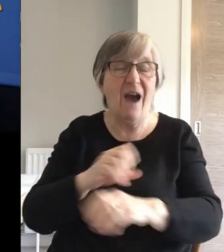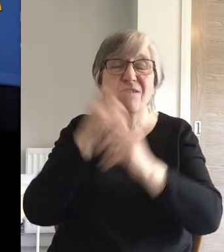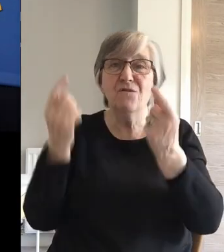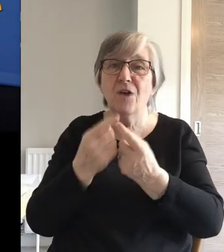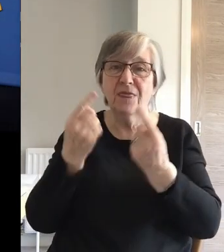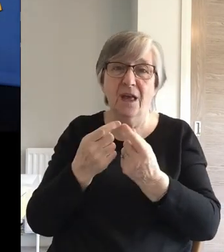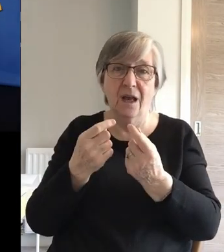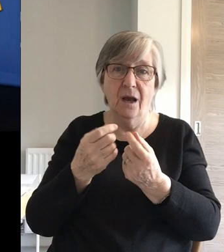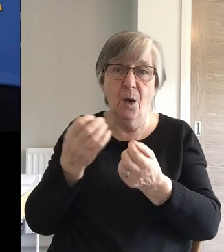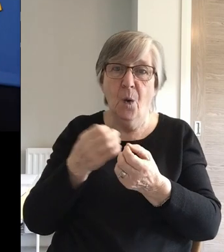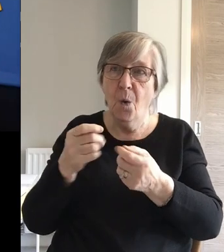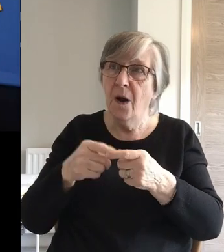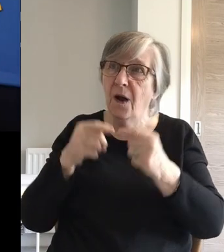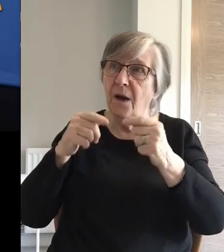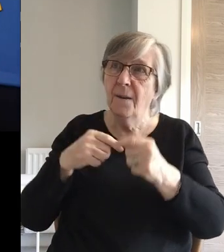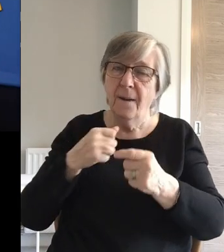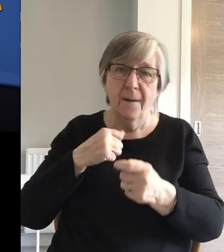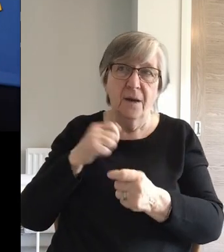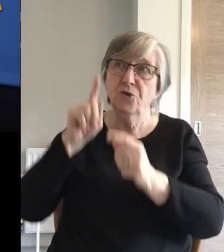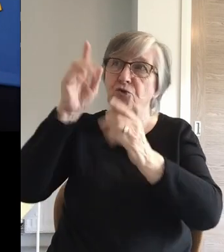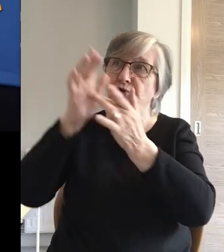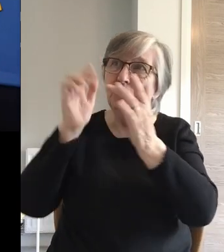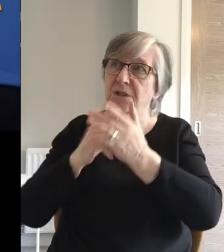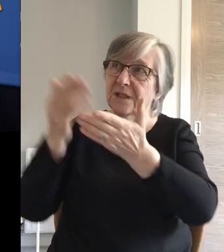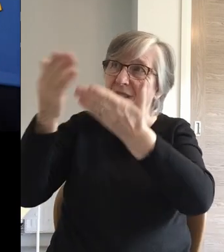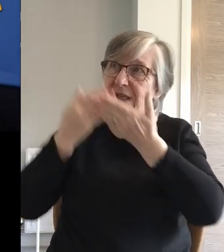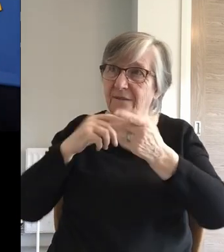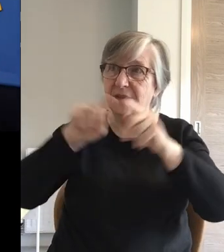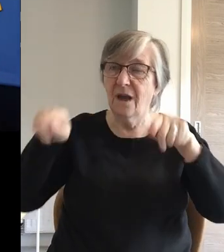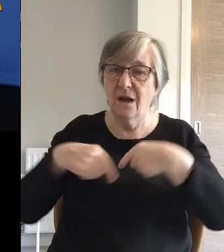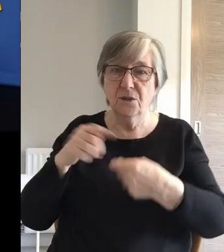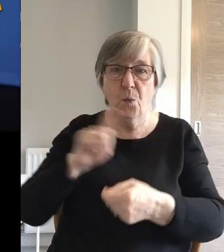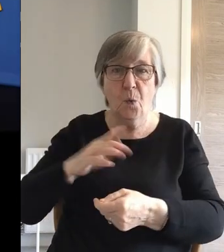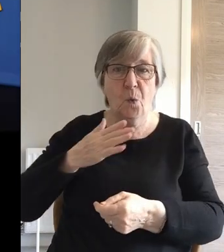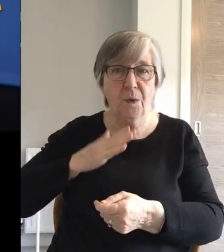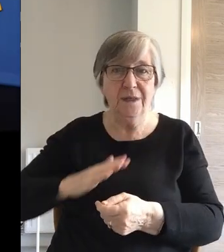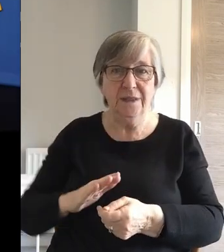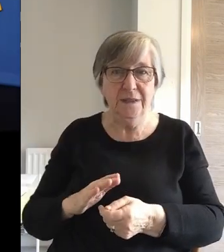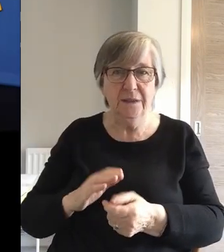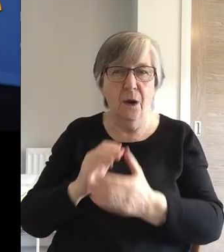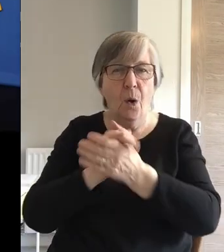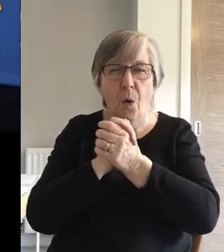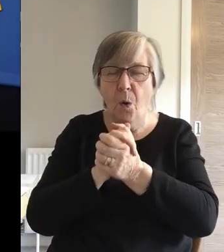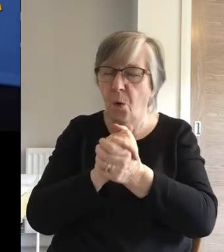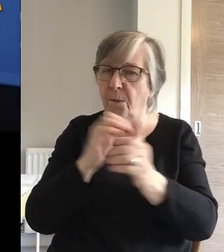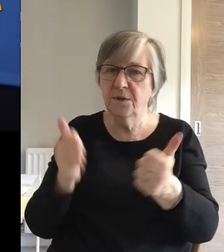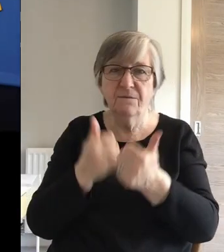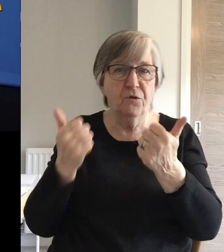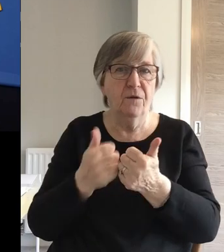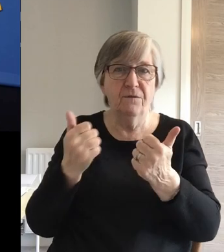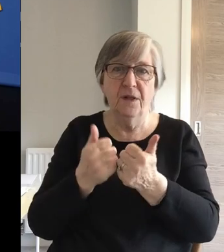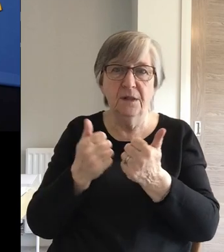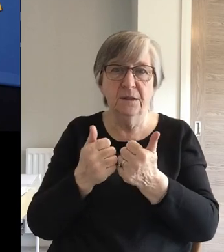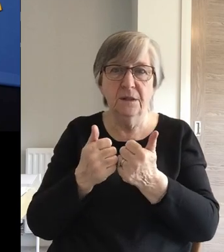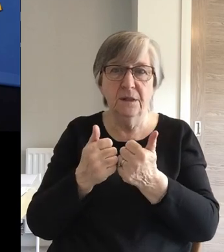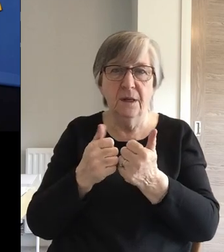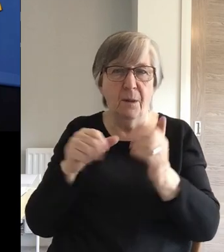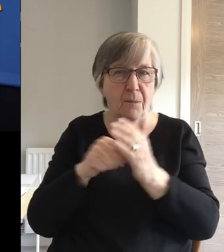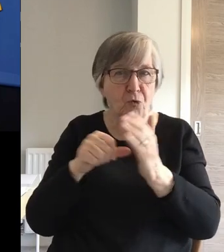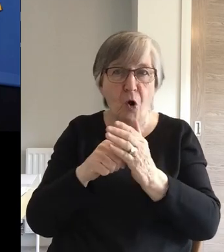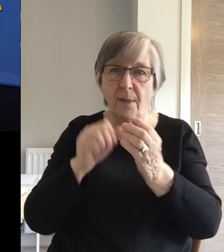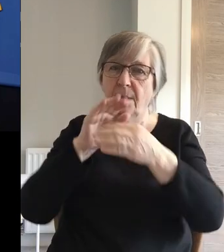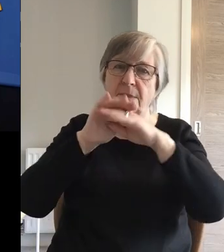He is the one through whom our deepest needs are met, our biggest hopes fulfilled, our toughest issues overcome. Jesus